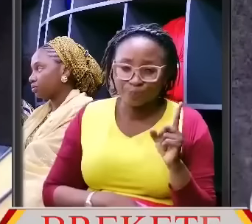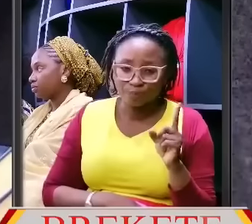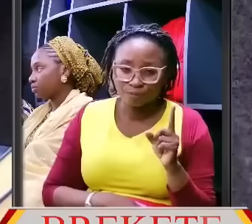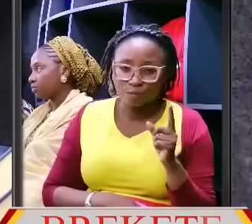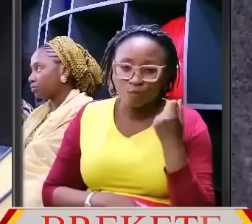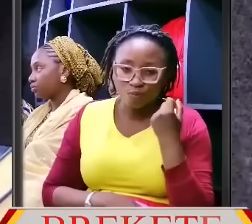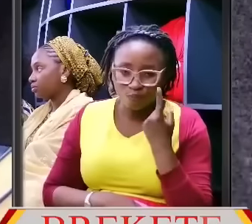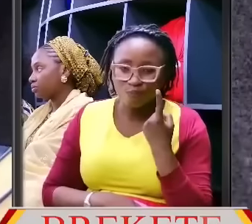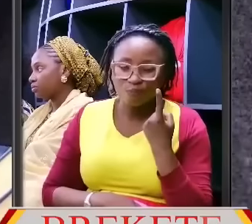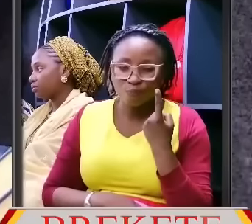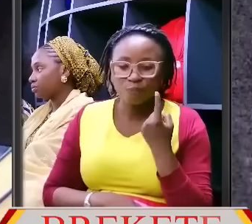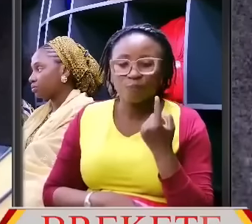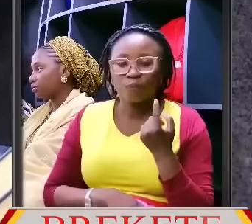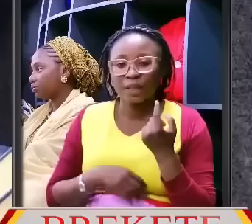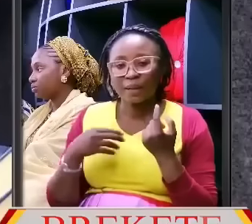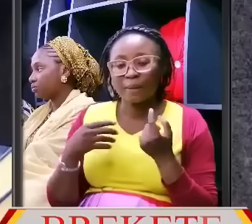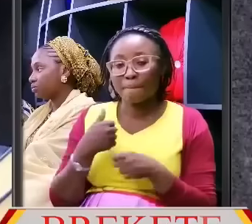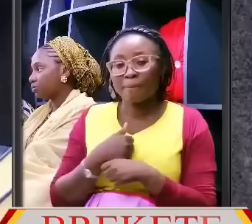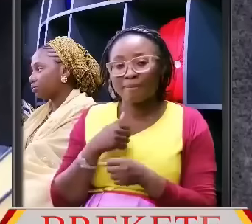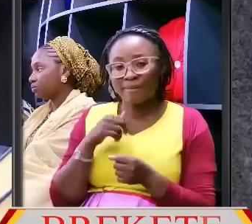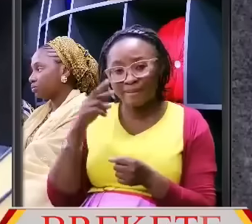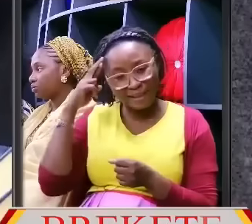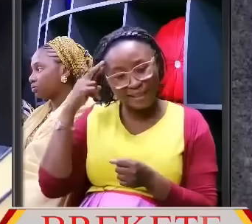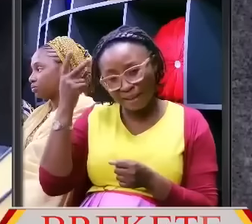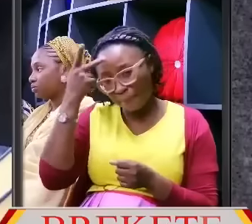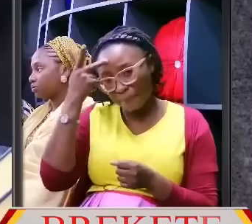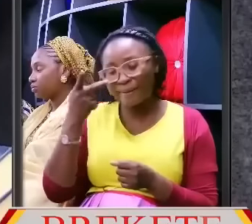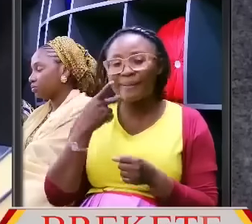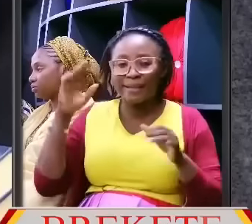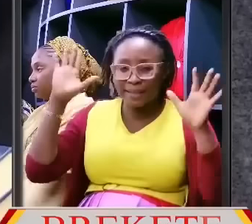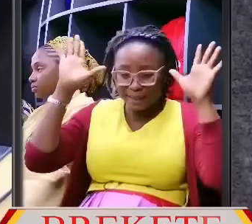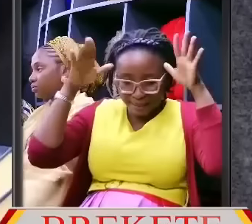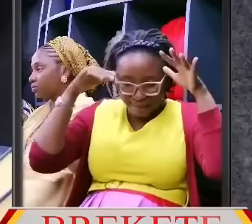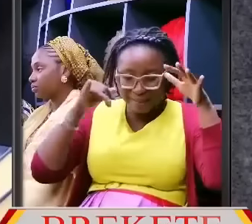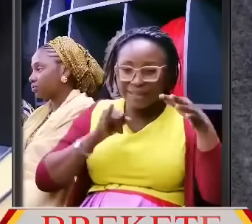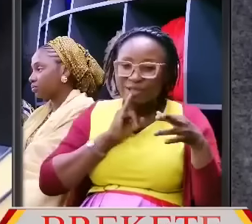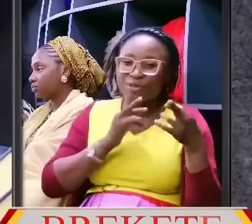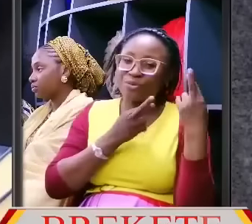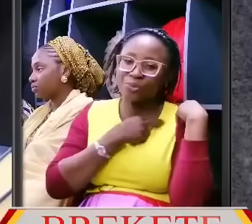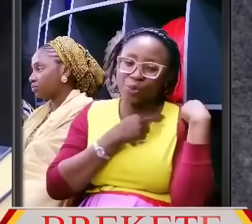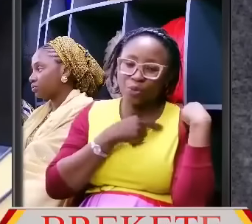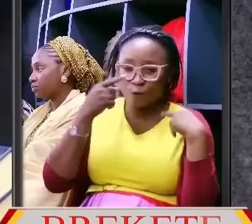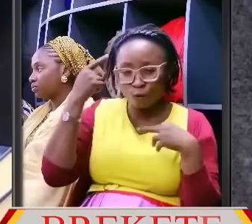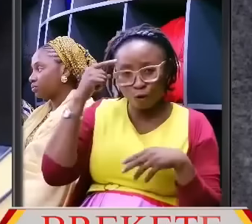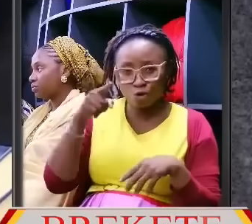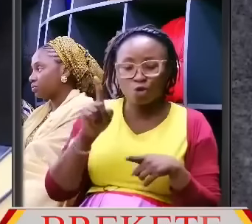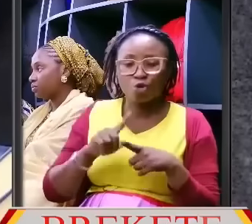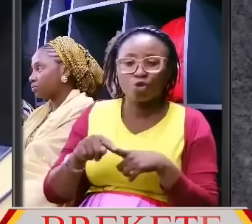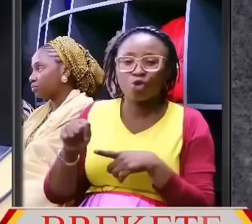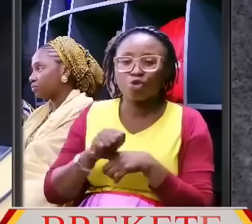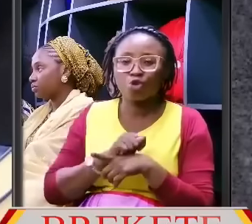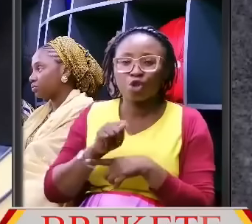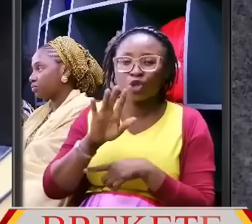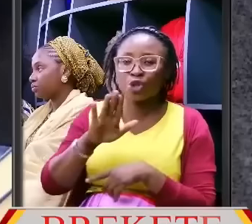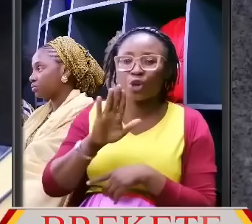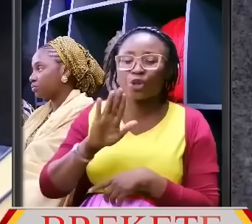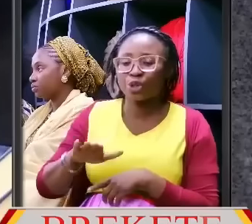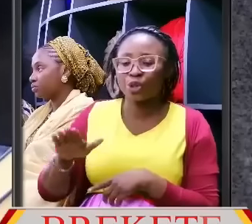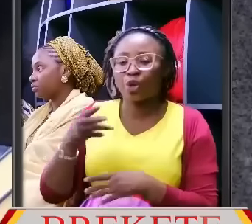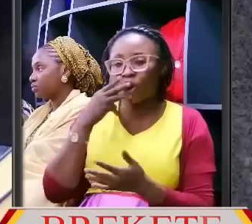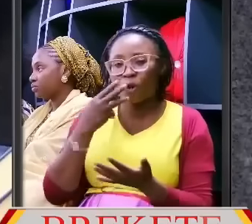Are we together? Yes. Now I make parents, Islamically, it is obligatory on you to train your children